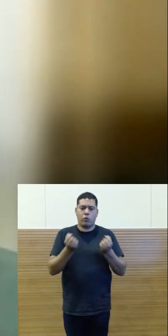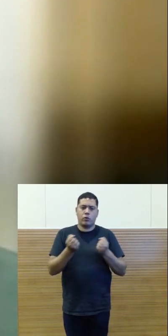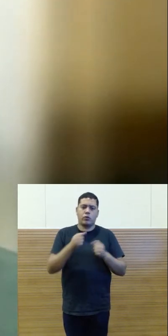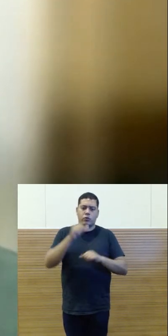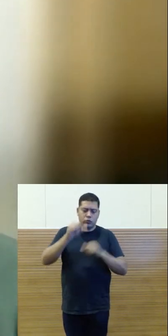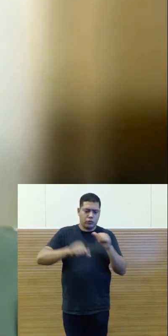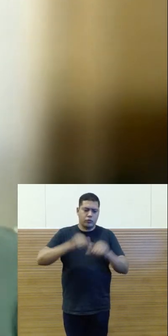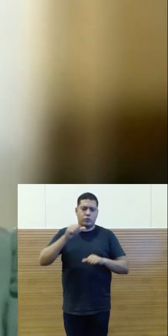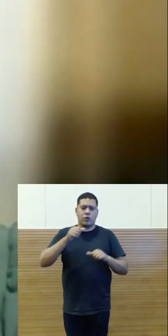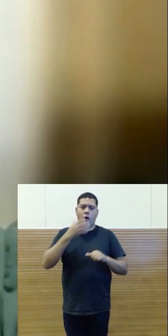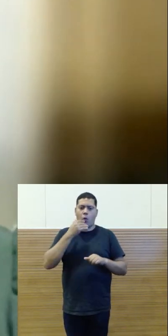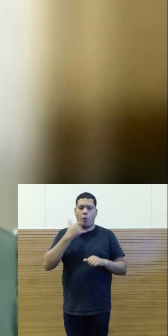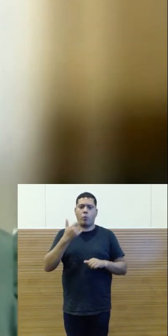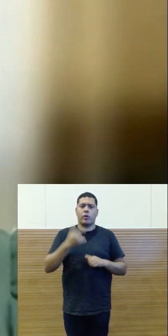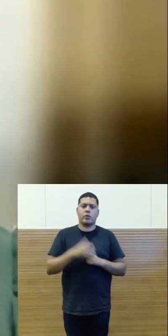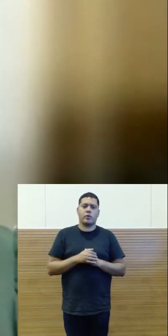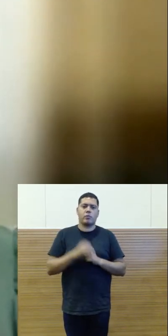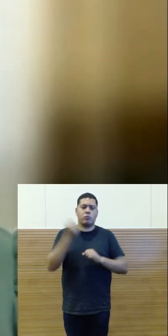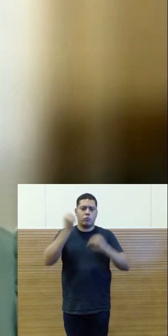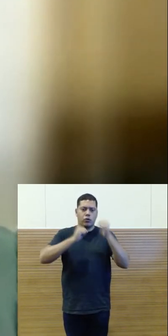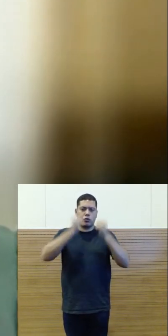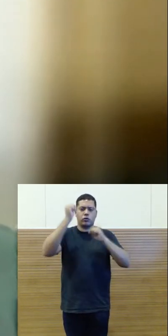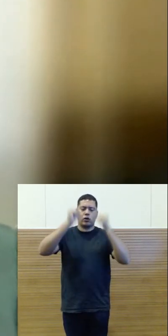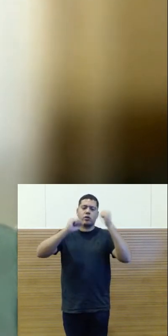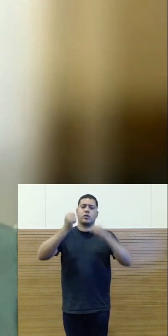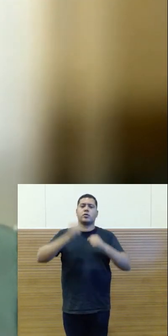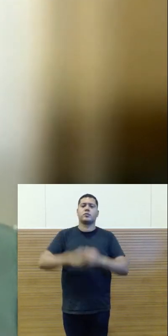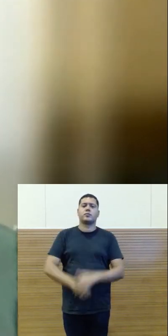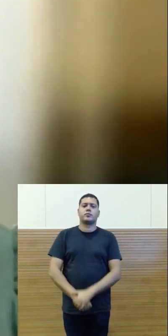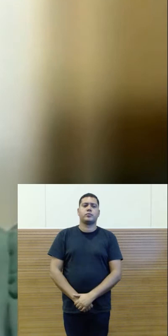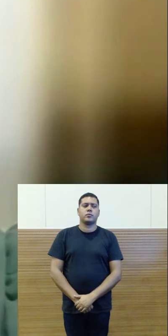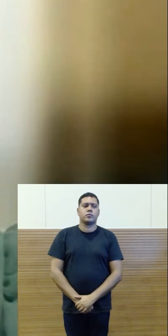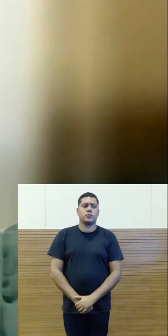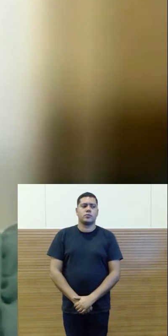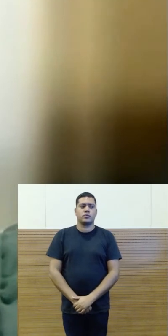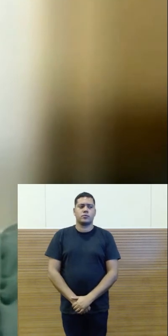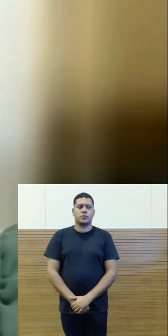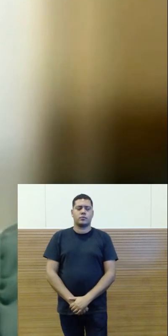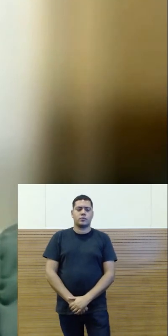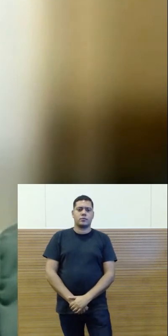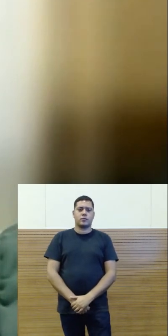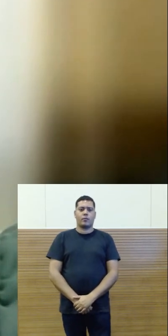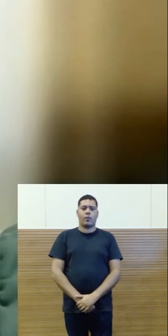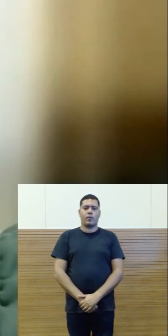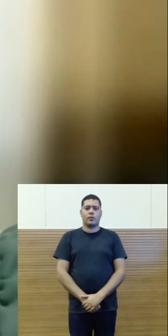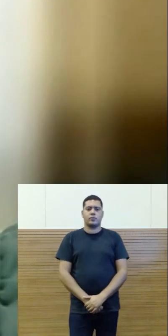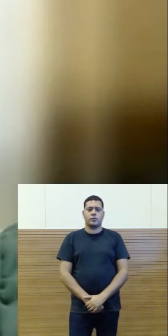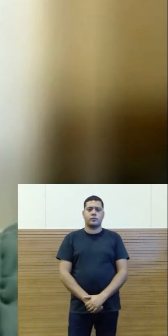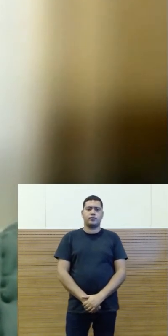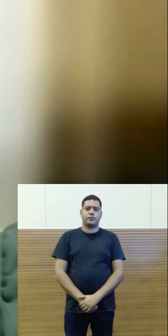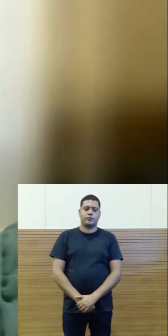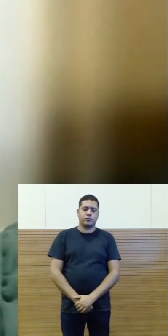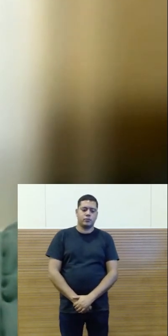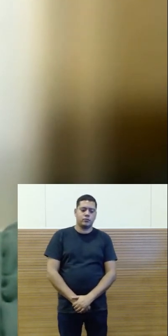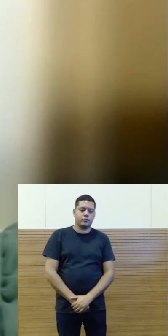may boost the minimally processed foods. Thank you.